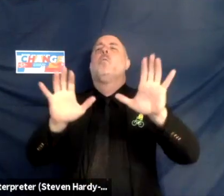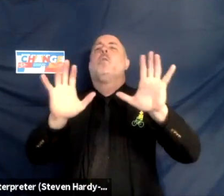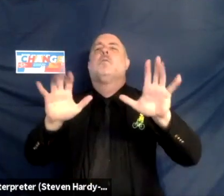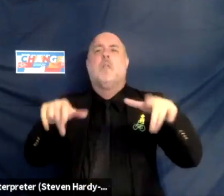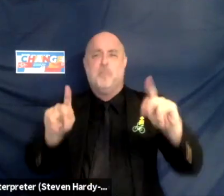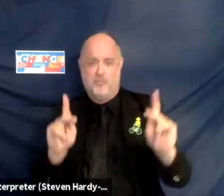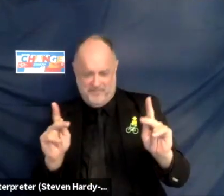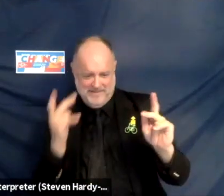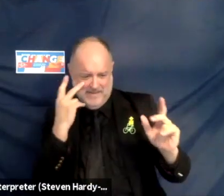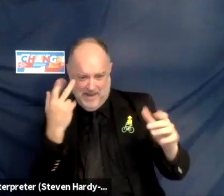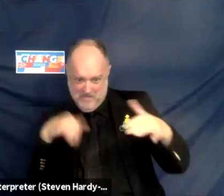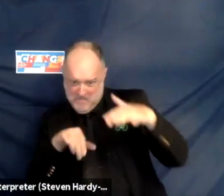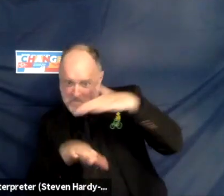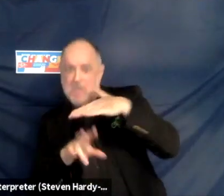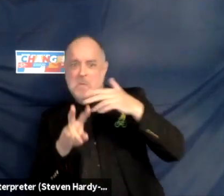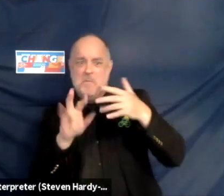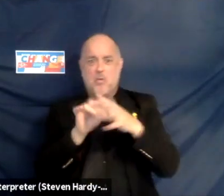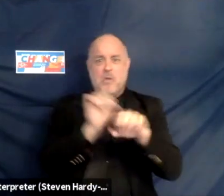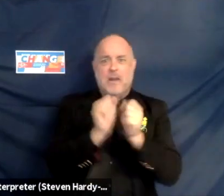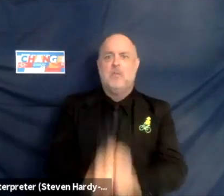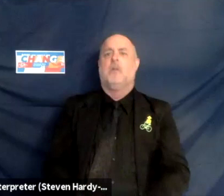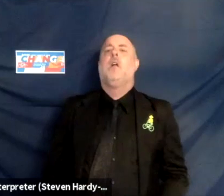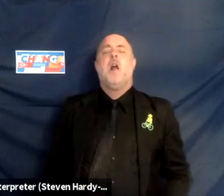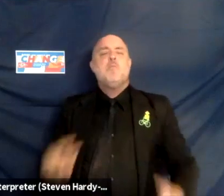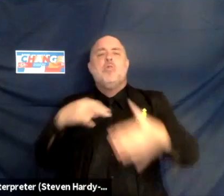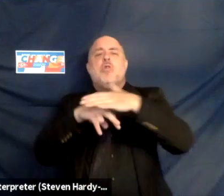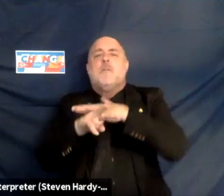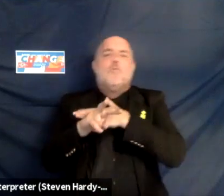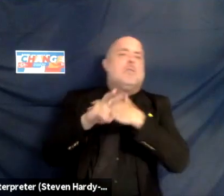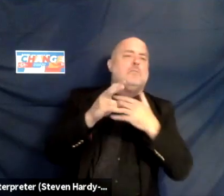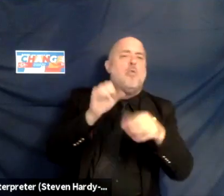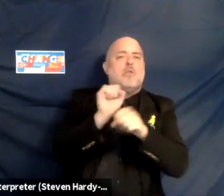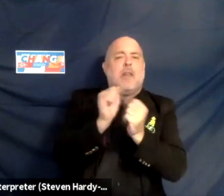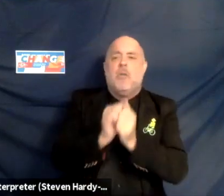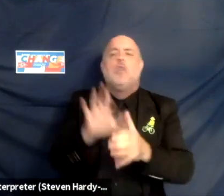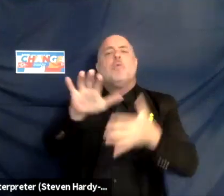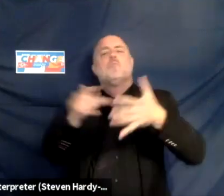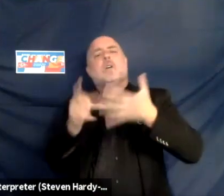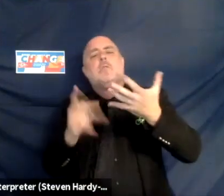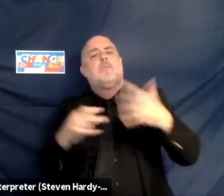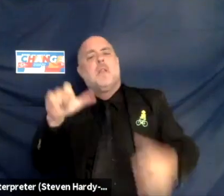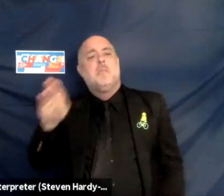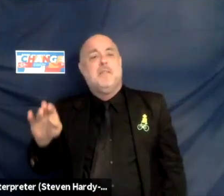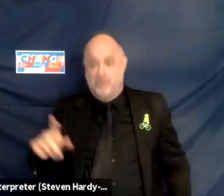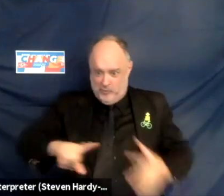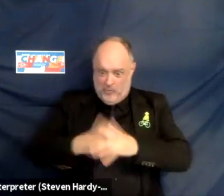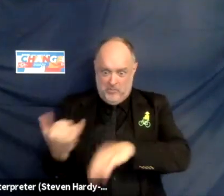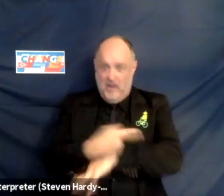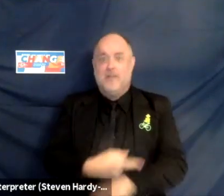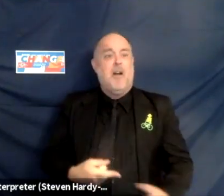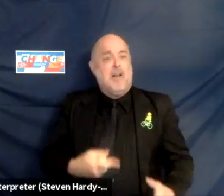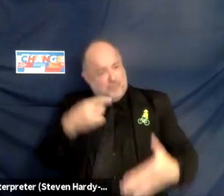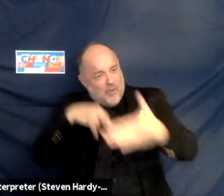for us to work together. And I'm really looking forward to learning more about the priorities that the League has identified starting today. So look